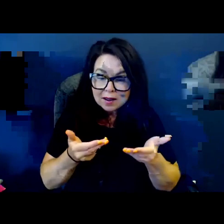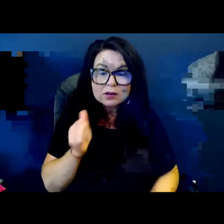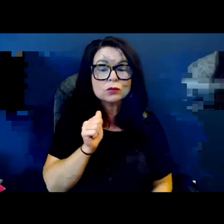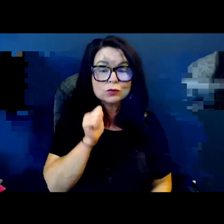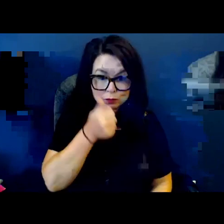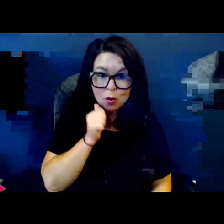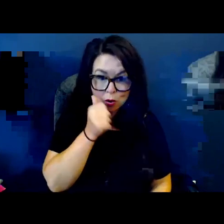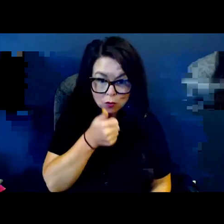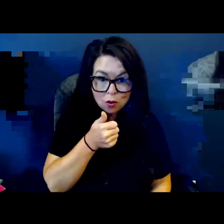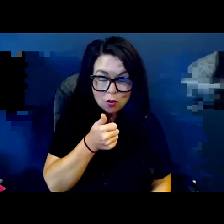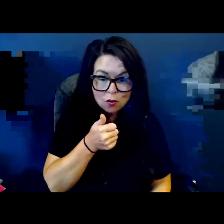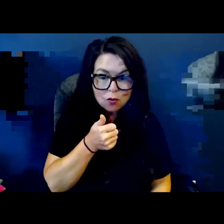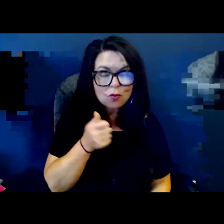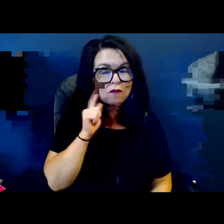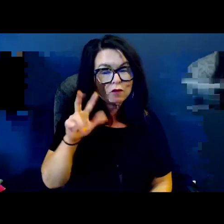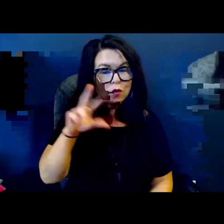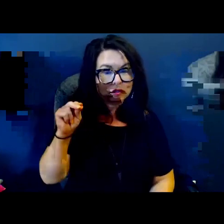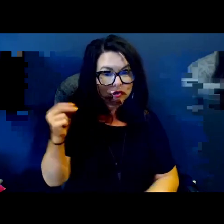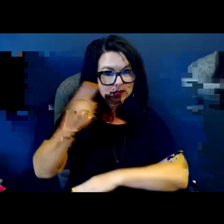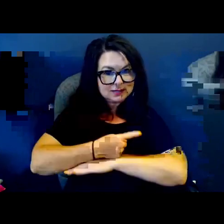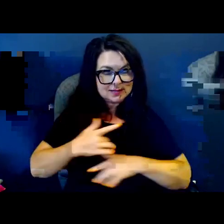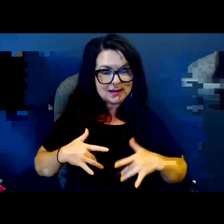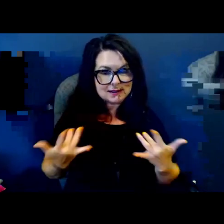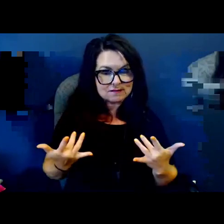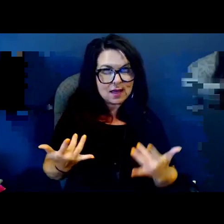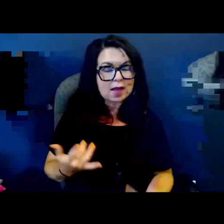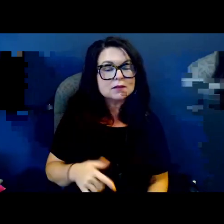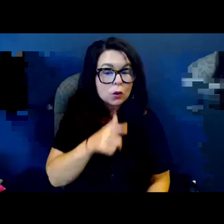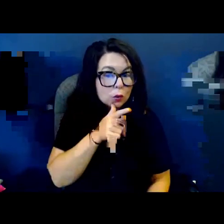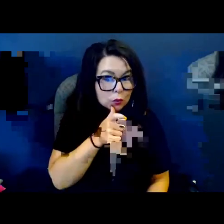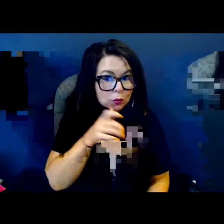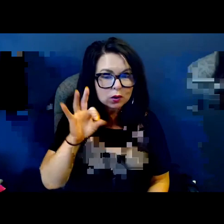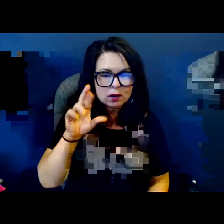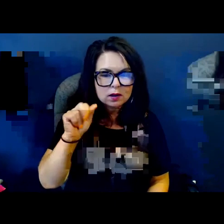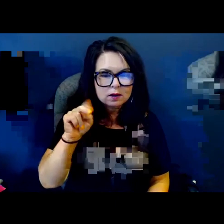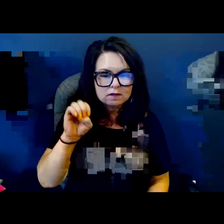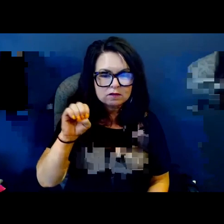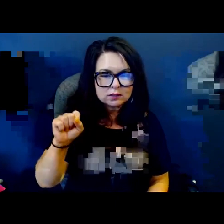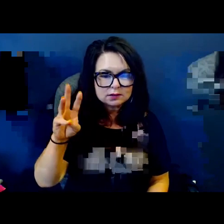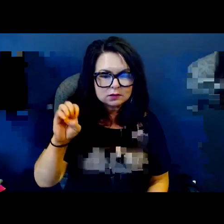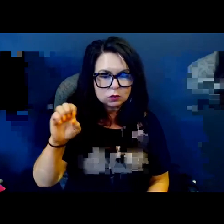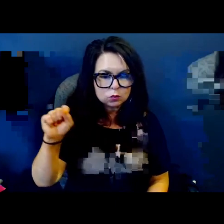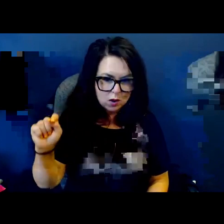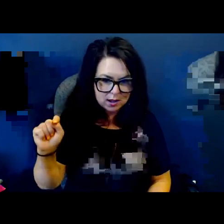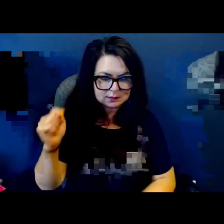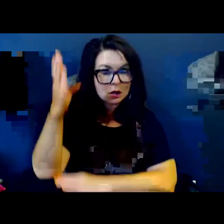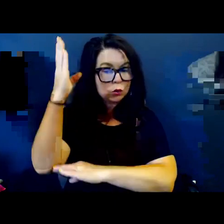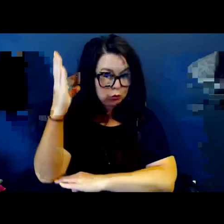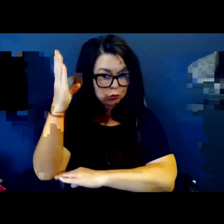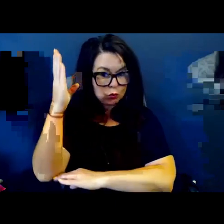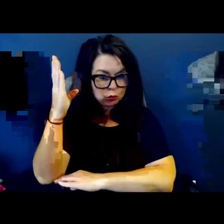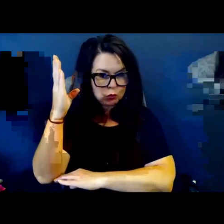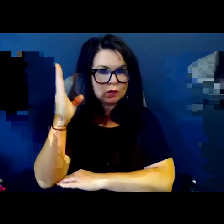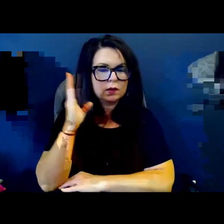for our 30-day event. We have Frances West joining us at noon. And Frances has written a